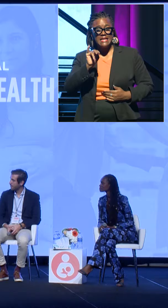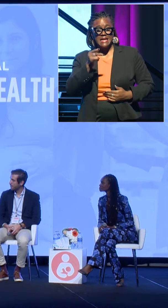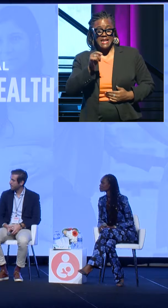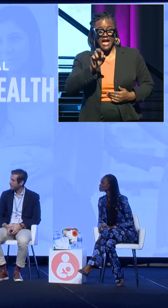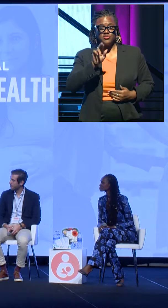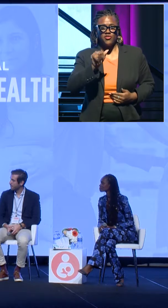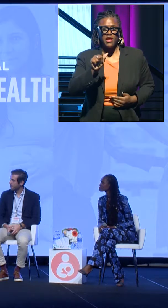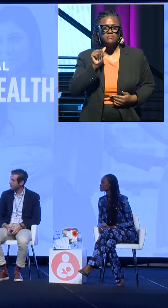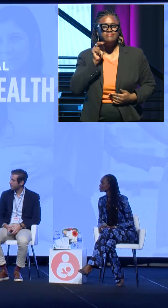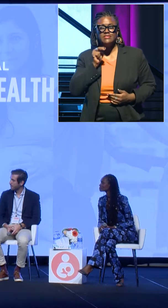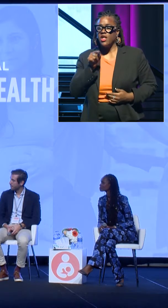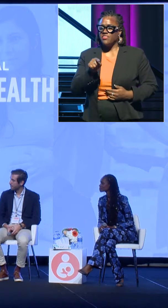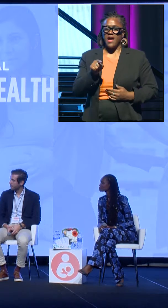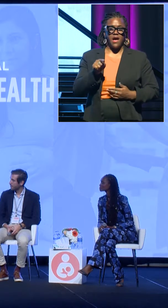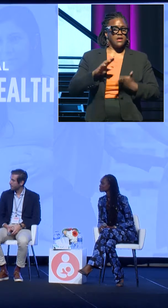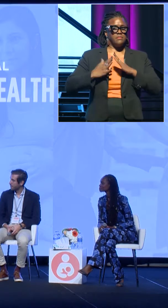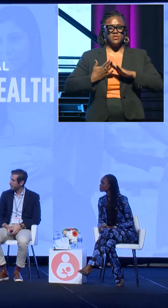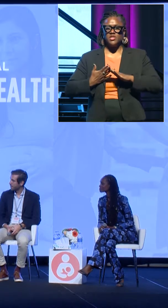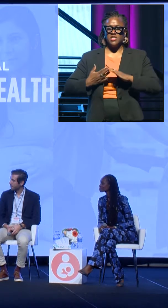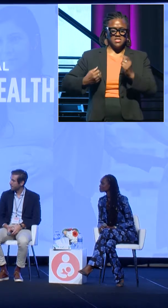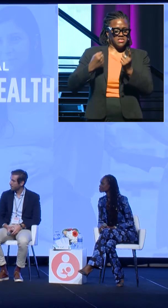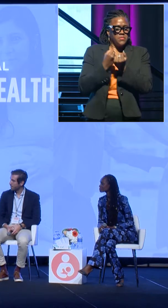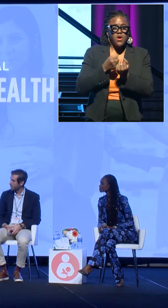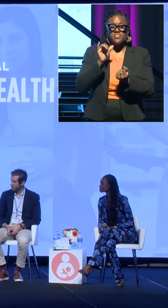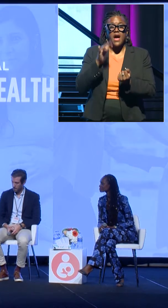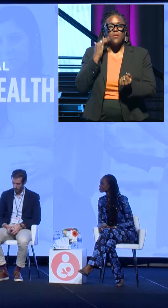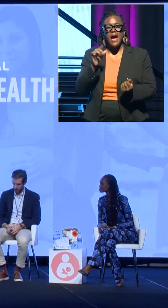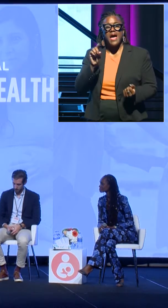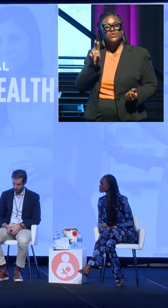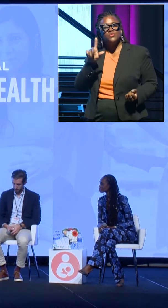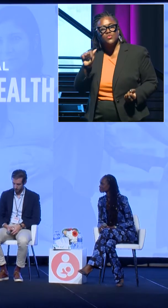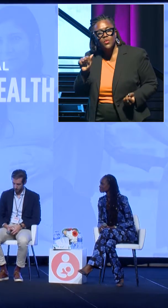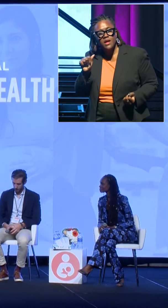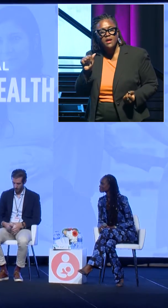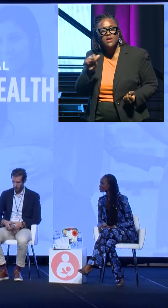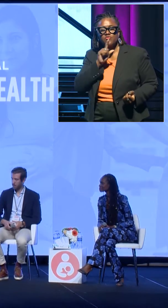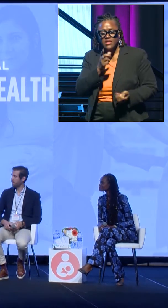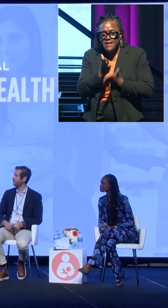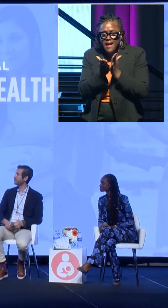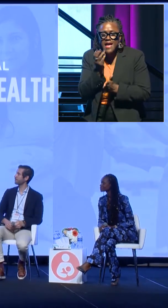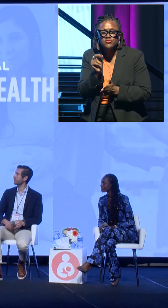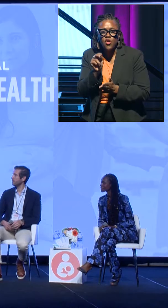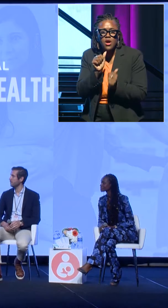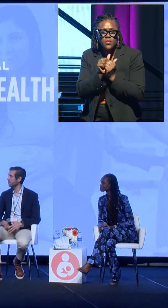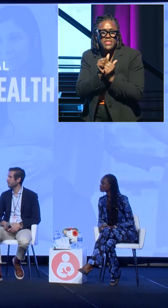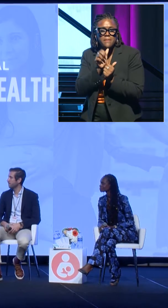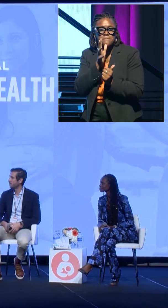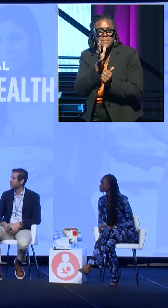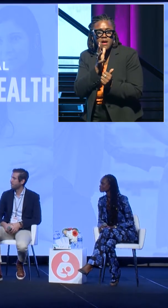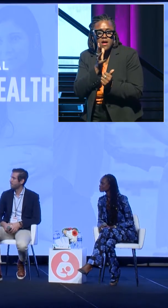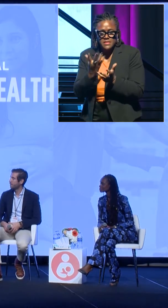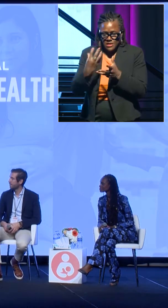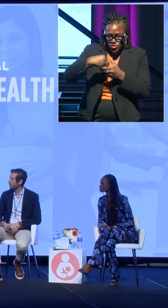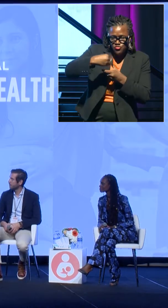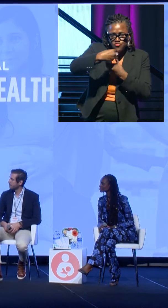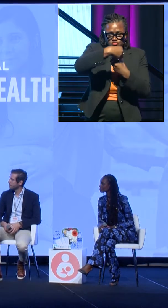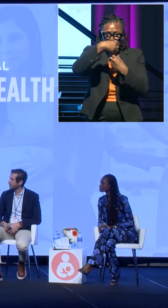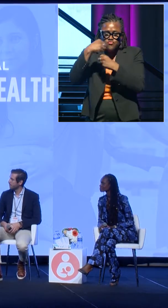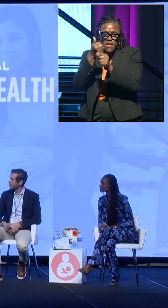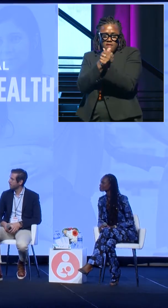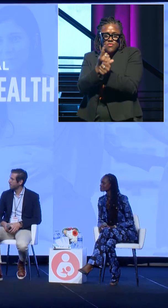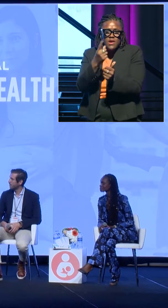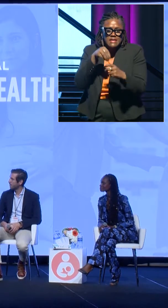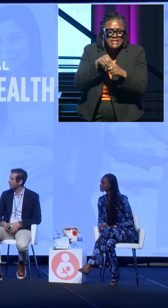that's why we have a doula on our team, because they're able to be hands-on with the mom and include everyone in